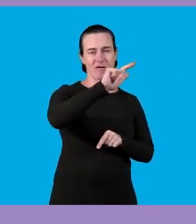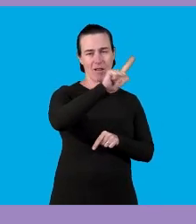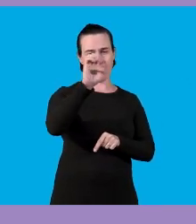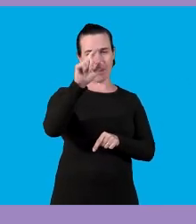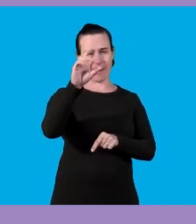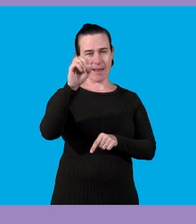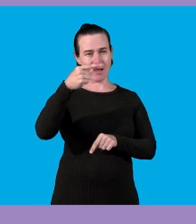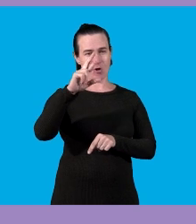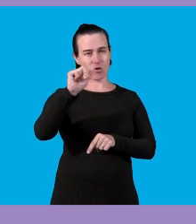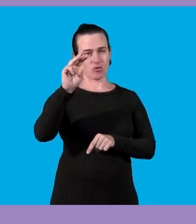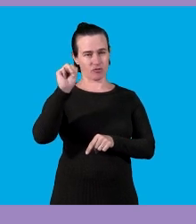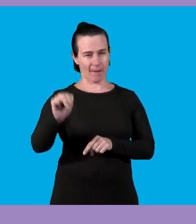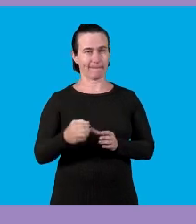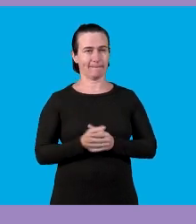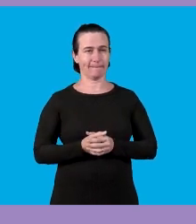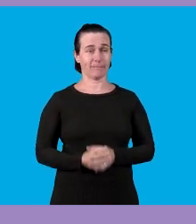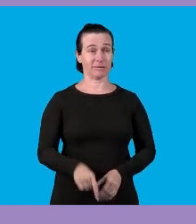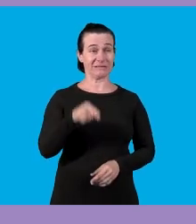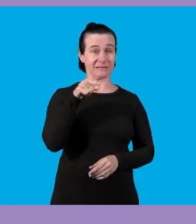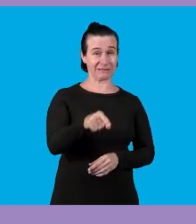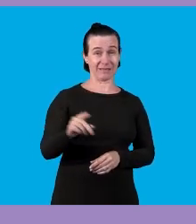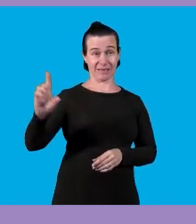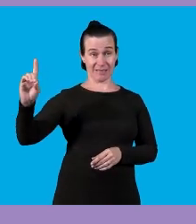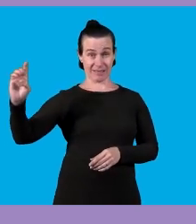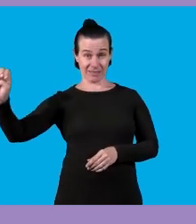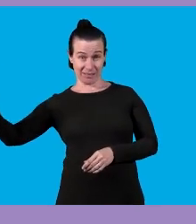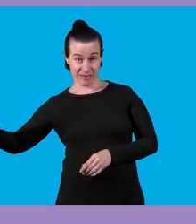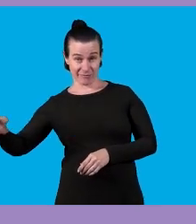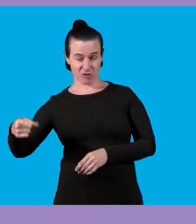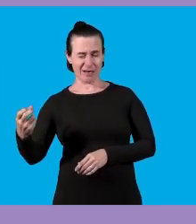DEFG is twice the size of JKLM.